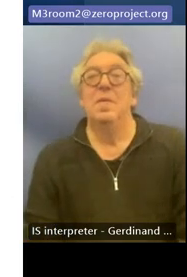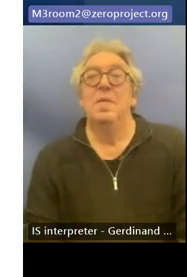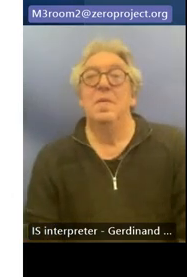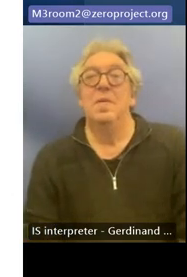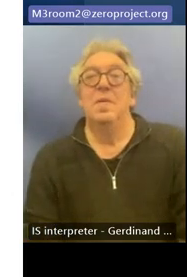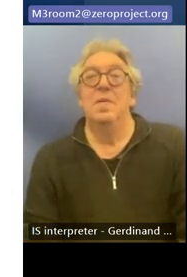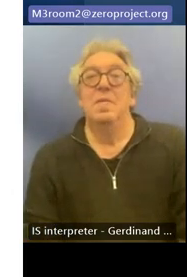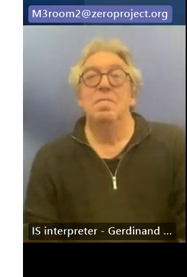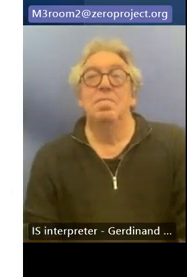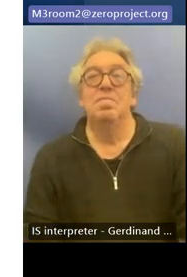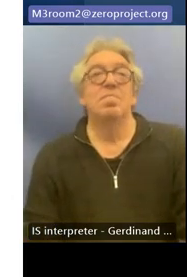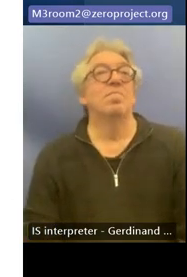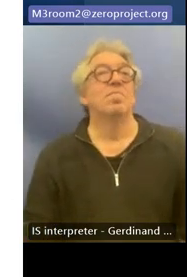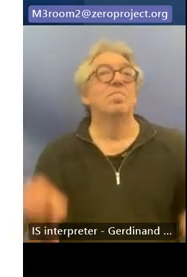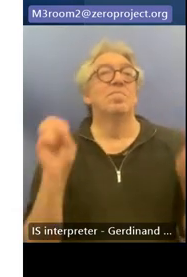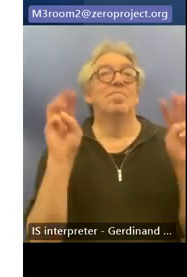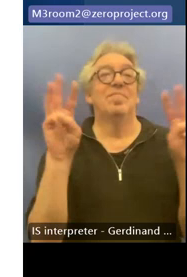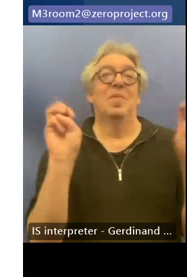Wow.